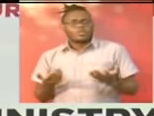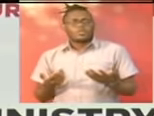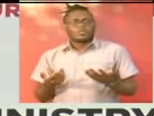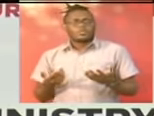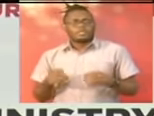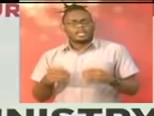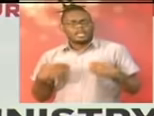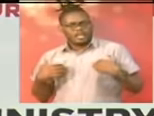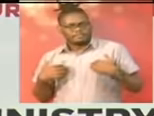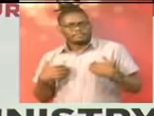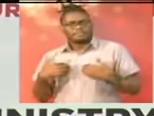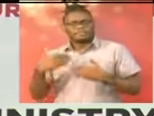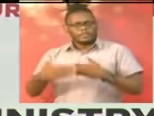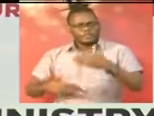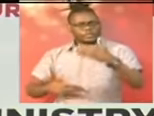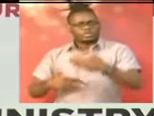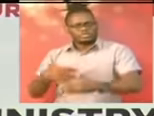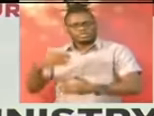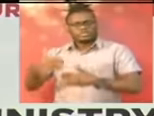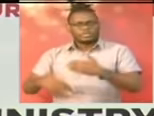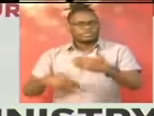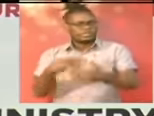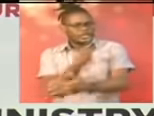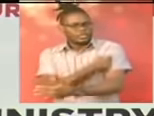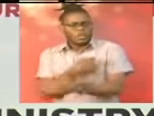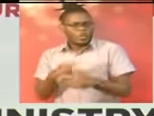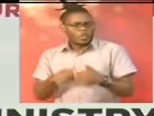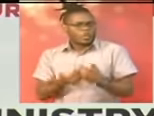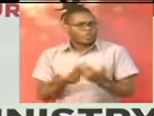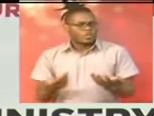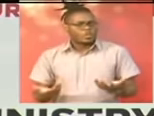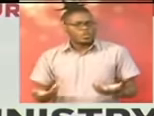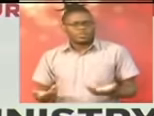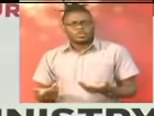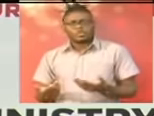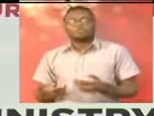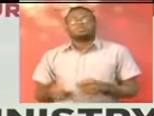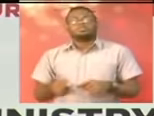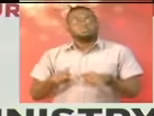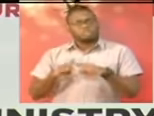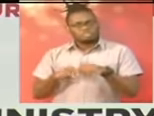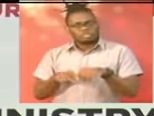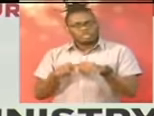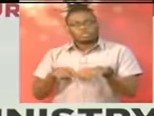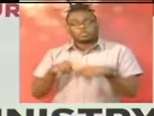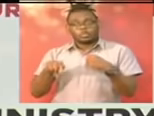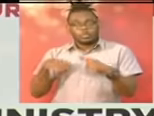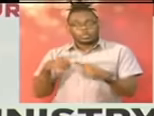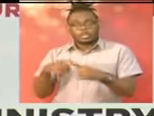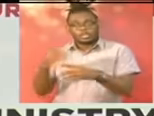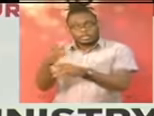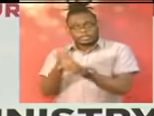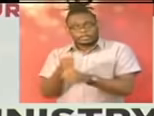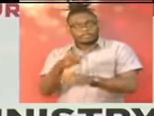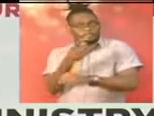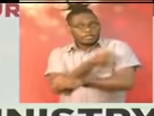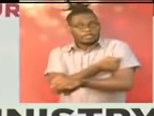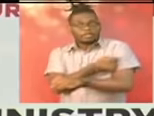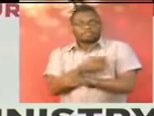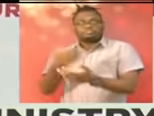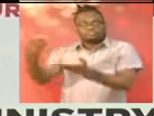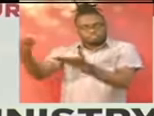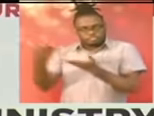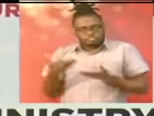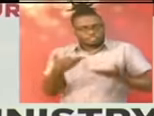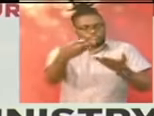of vaccine. As we get batches in, and the volumes give us a guide as to who can be targeted or who